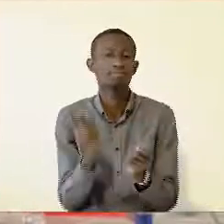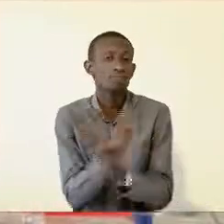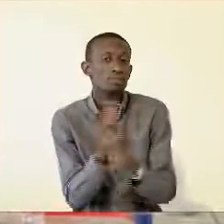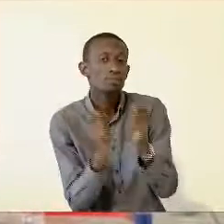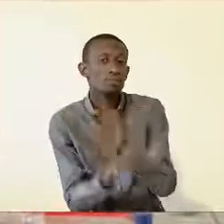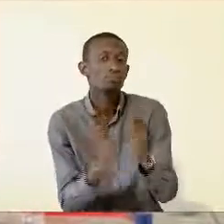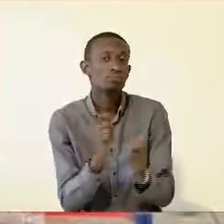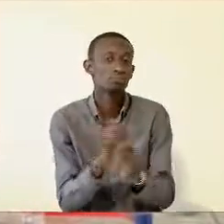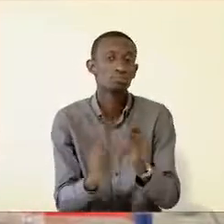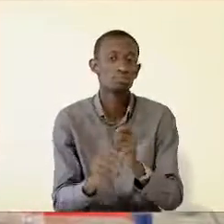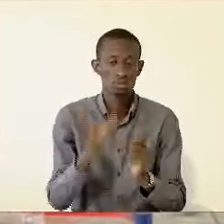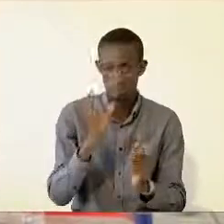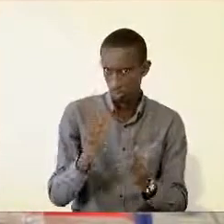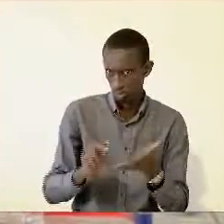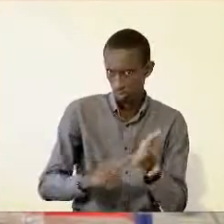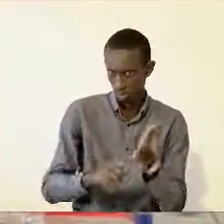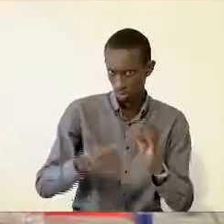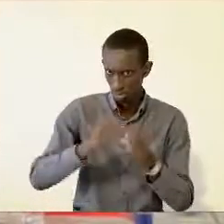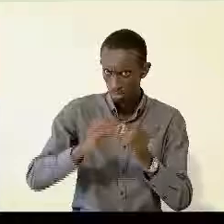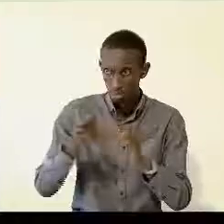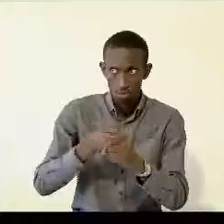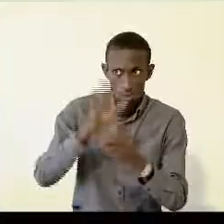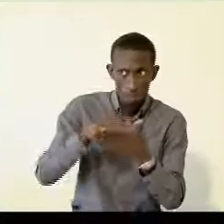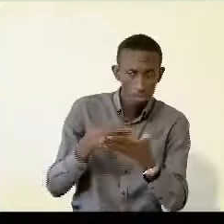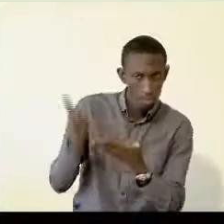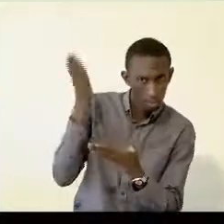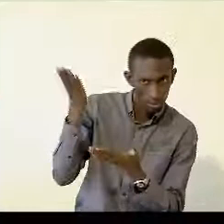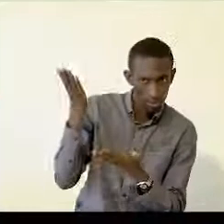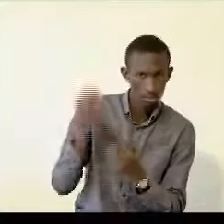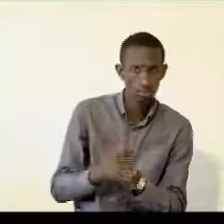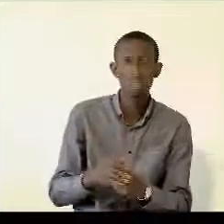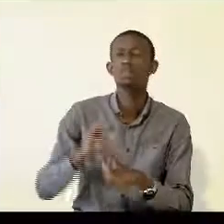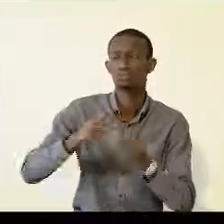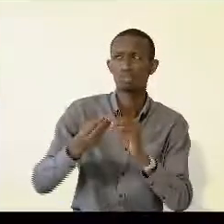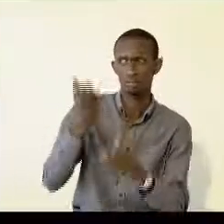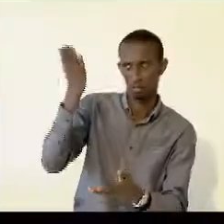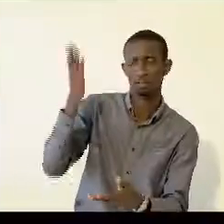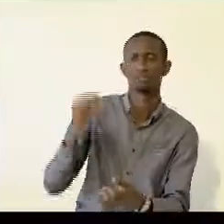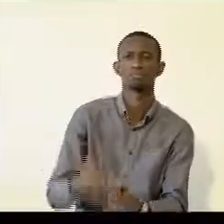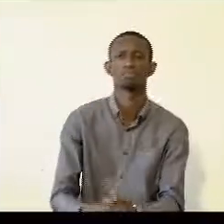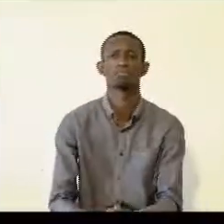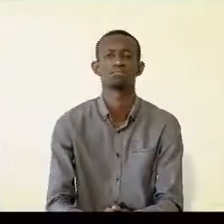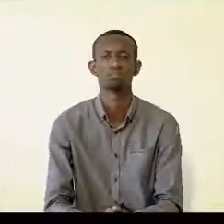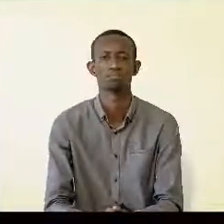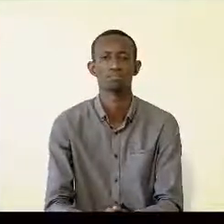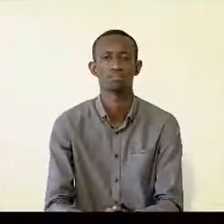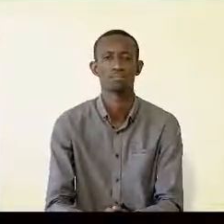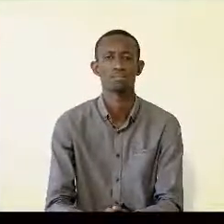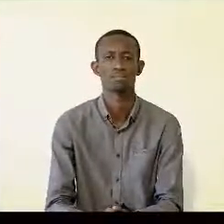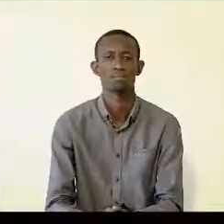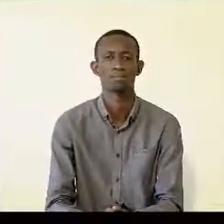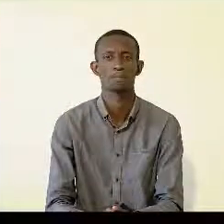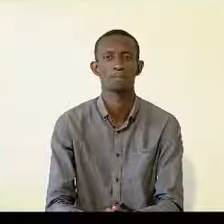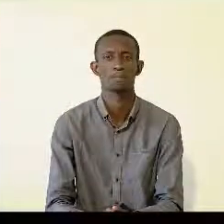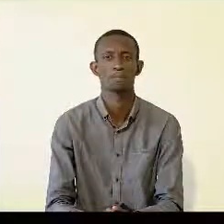and we will use the data from this table, but actually we have data on each slide that we will use. So here it is